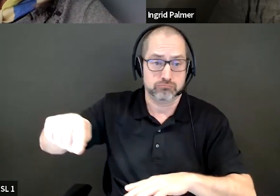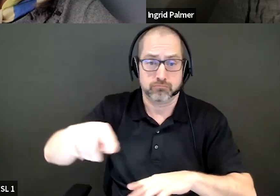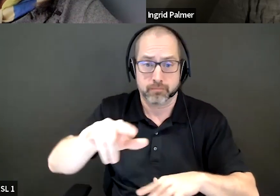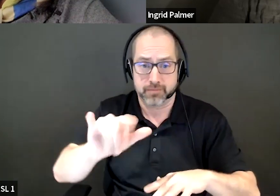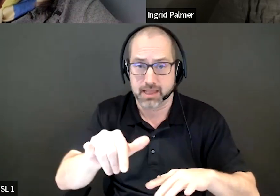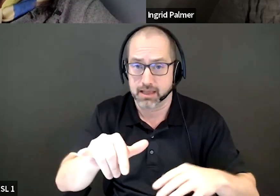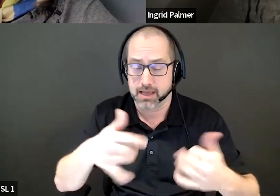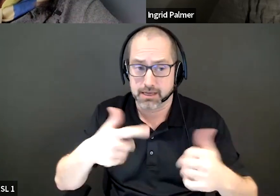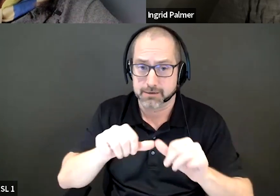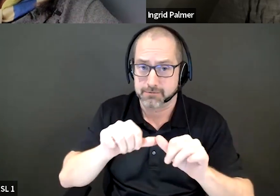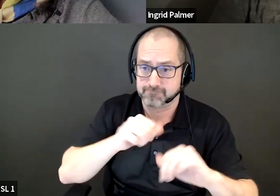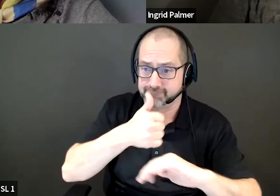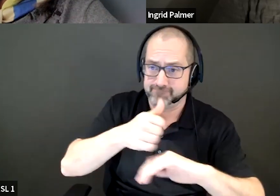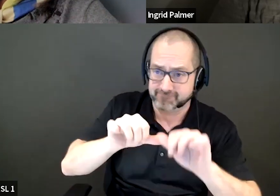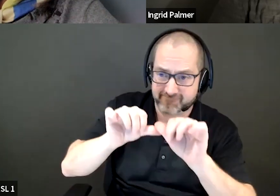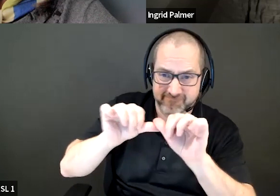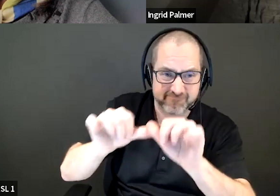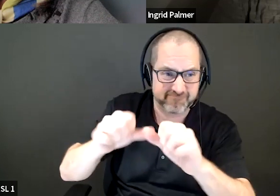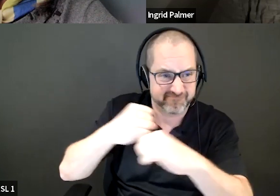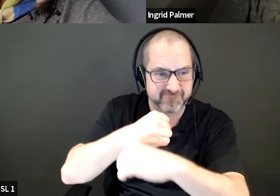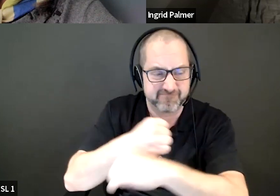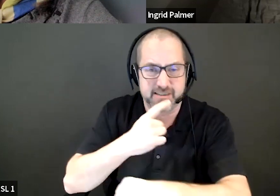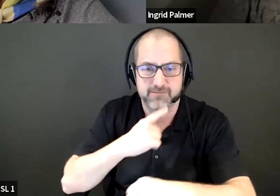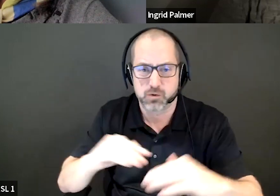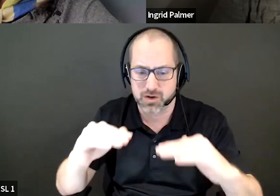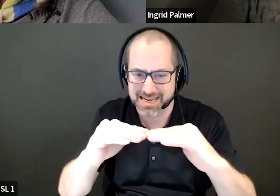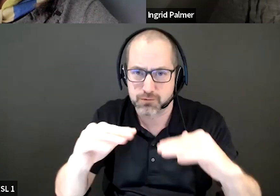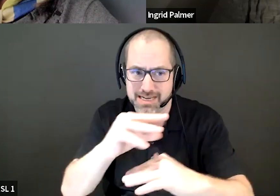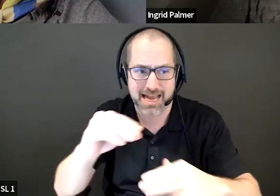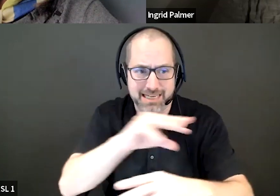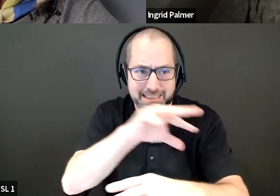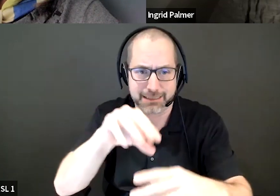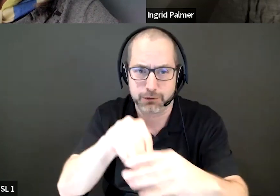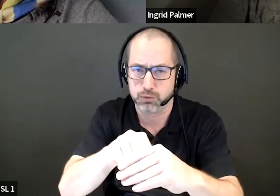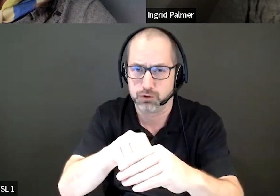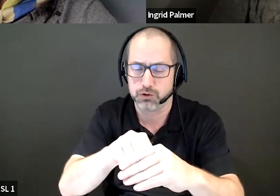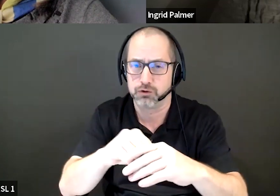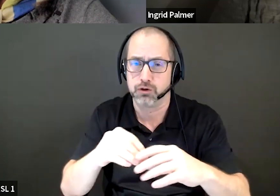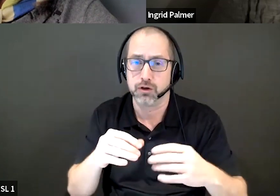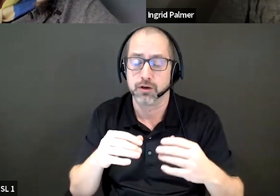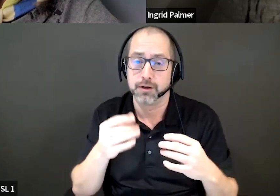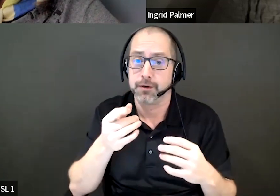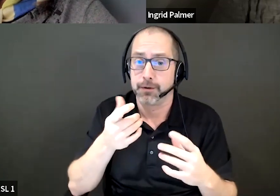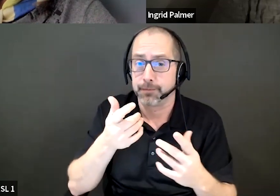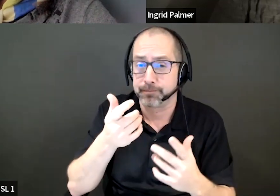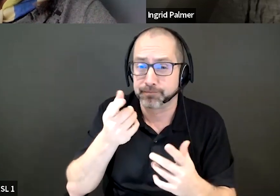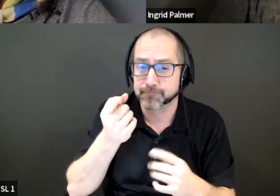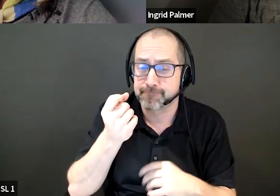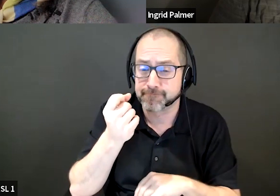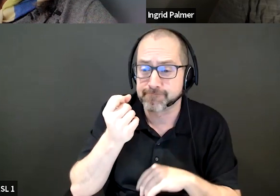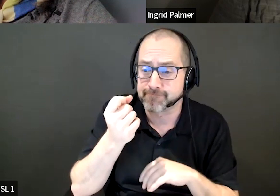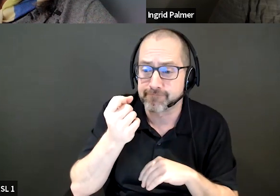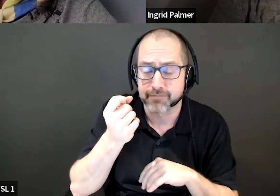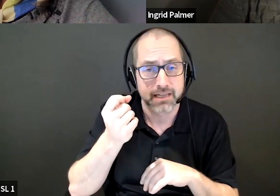the pursuit of equity and inclusion, which in itself will be